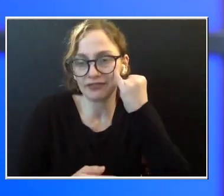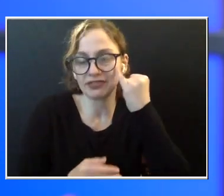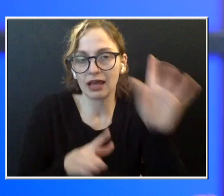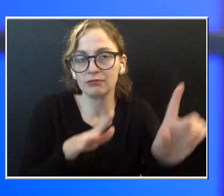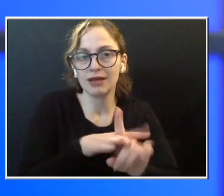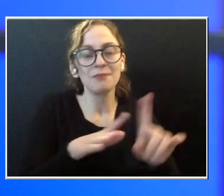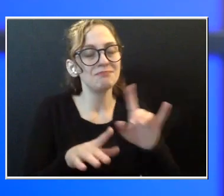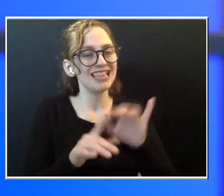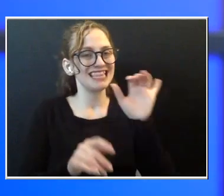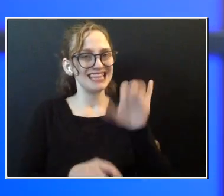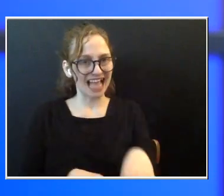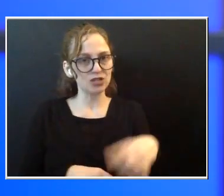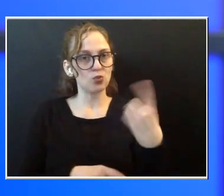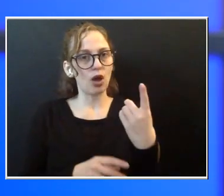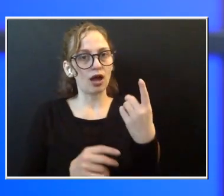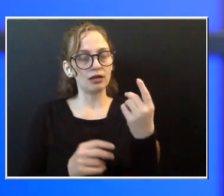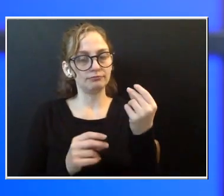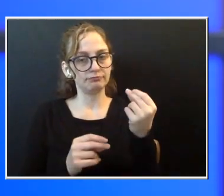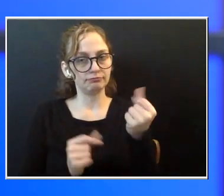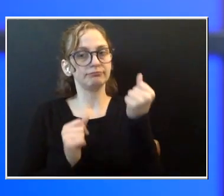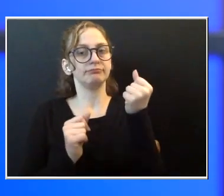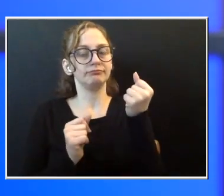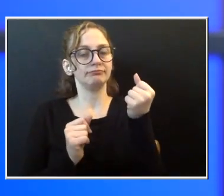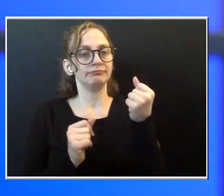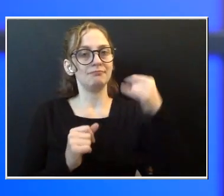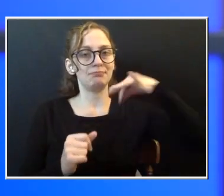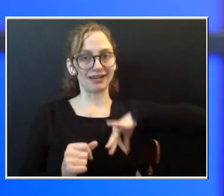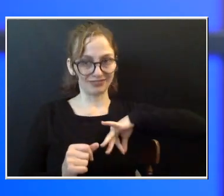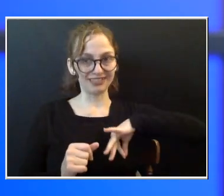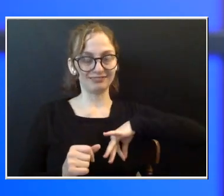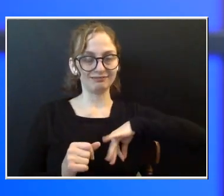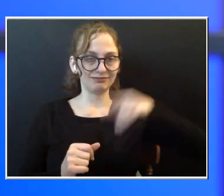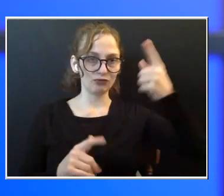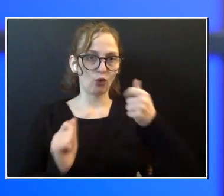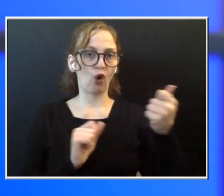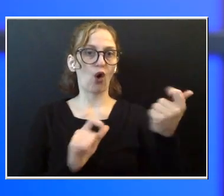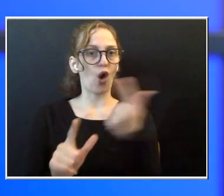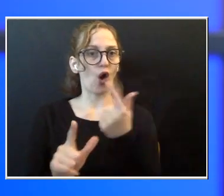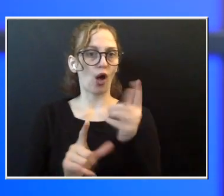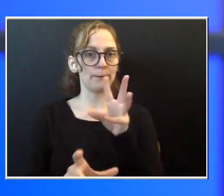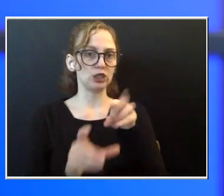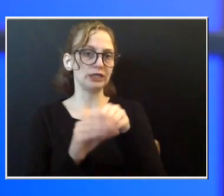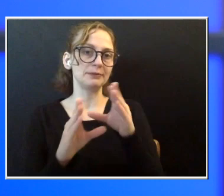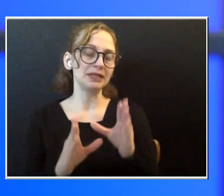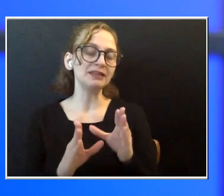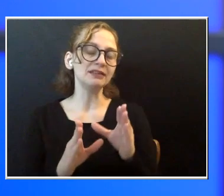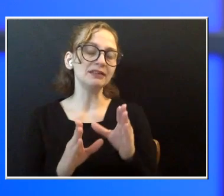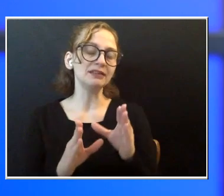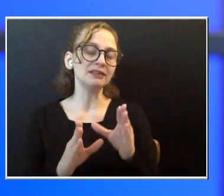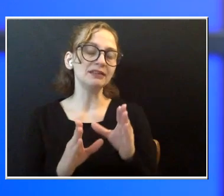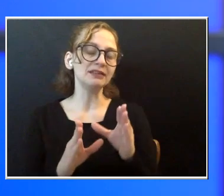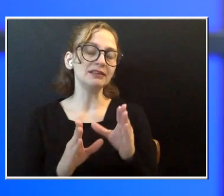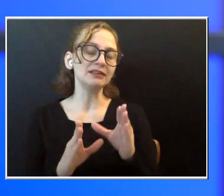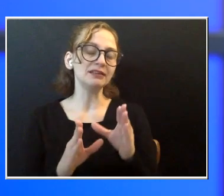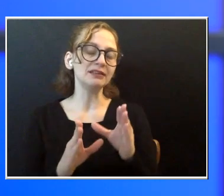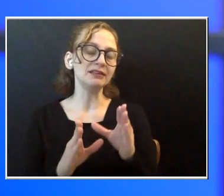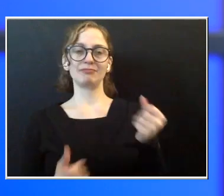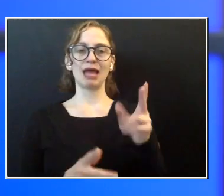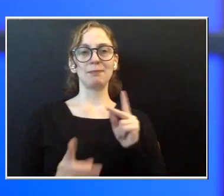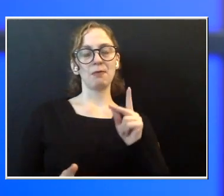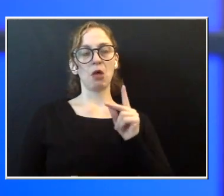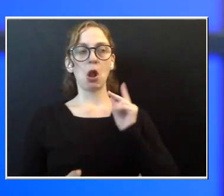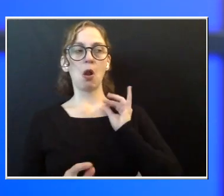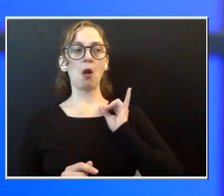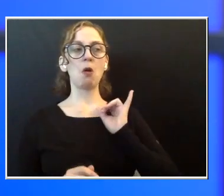a fairly immediate benefit to all the subjects that are in this study. And I think that is very enticing for a lot of people to think about it, because